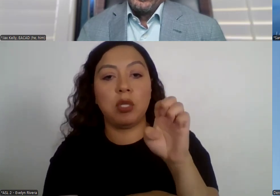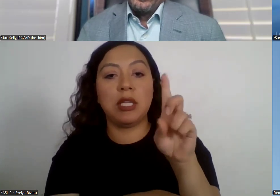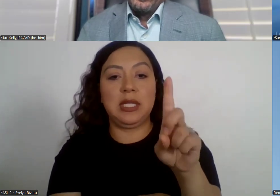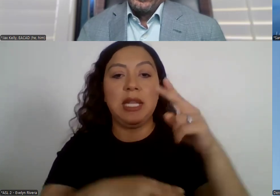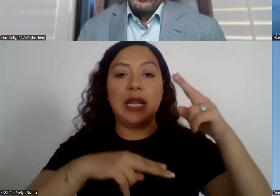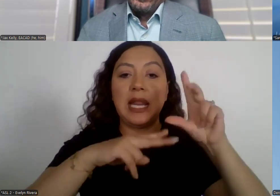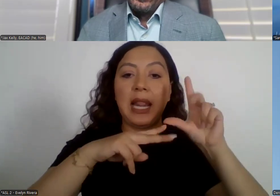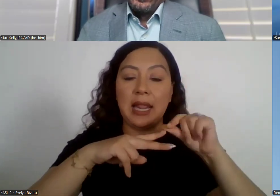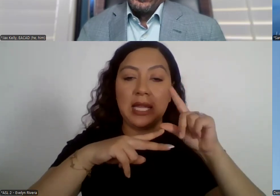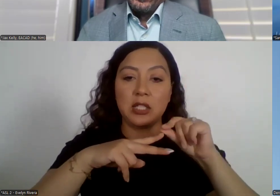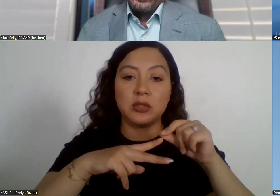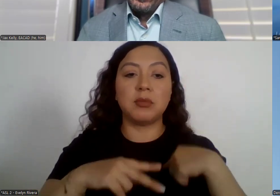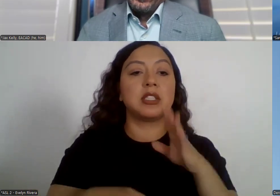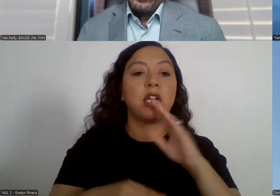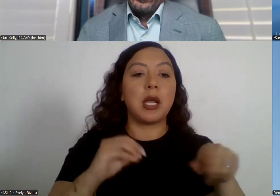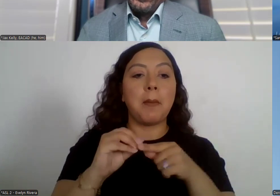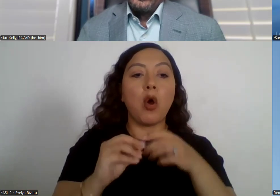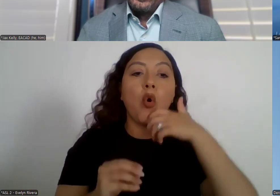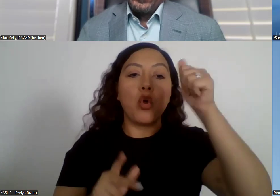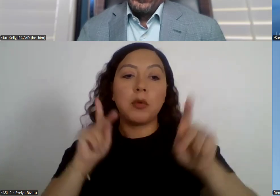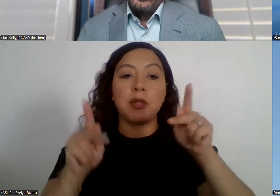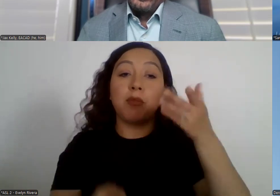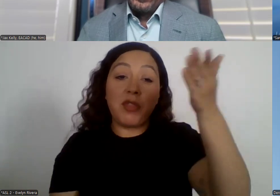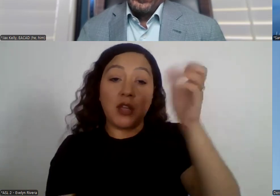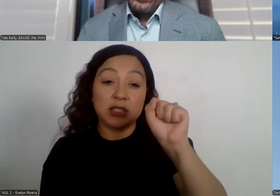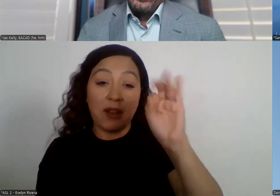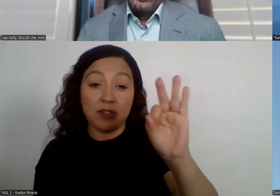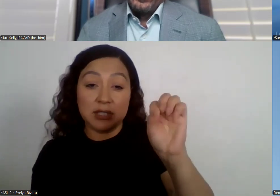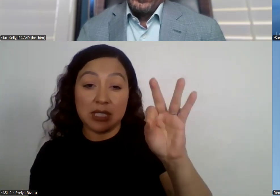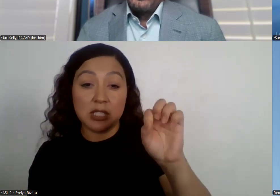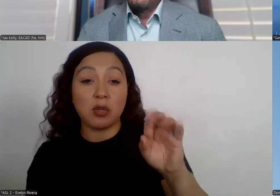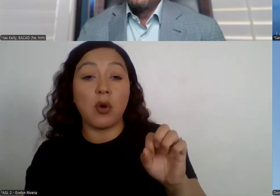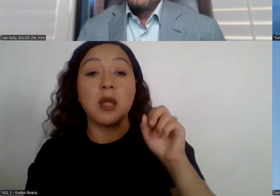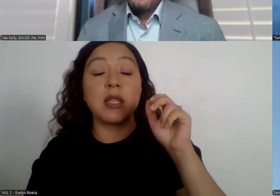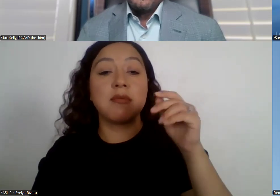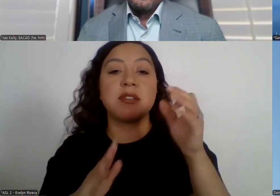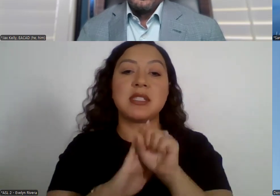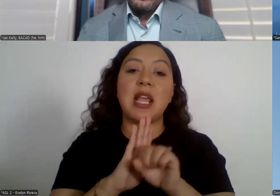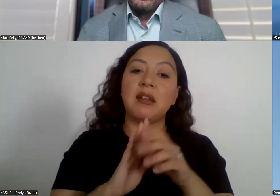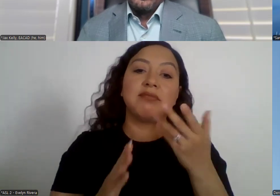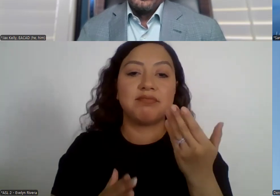and other places in the state who now aren't going to senior centers, et cetera, and getting their meals.